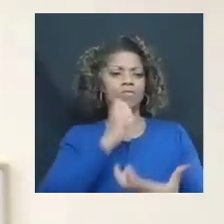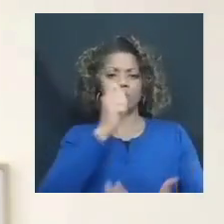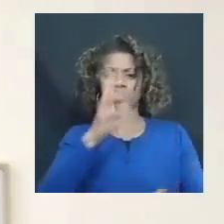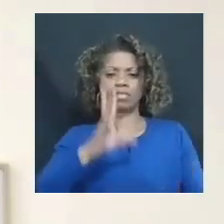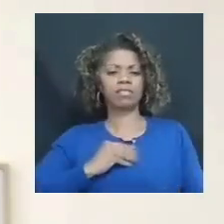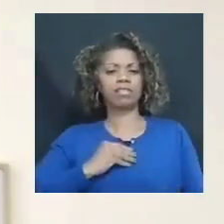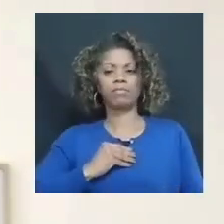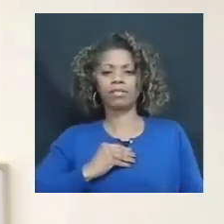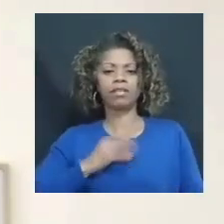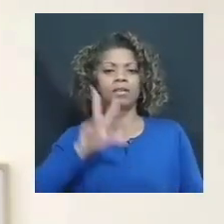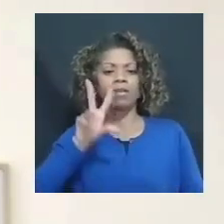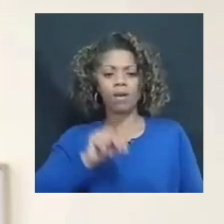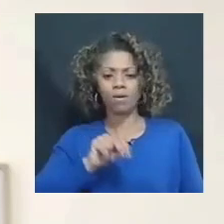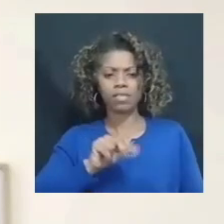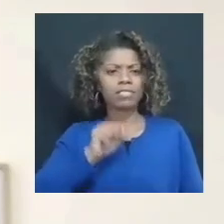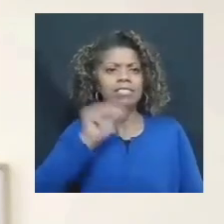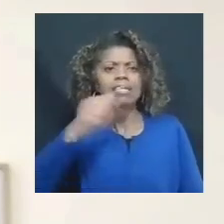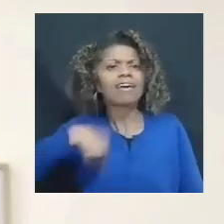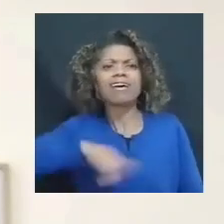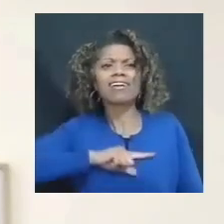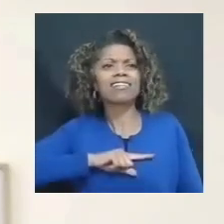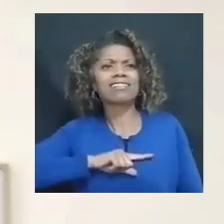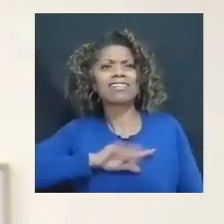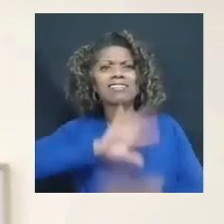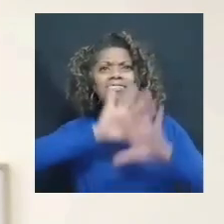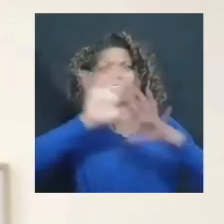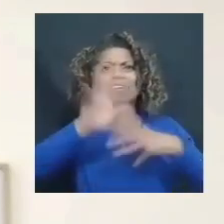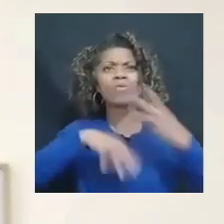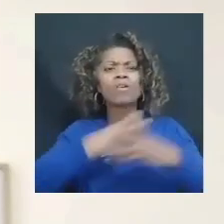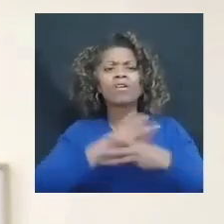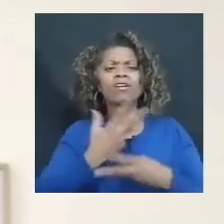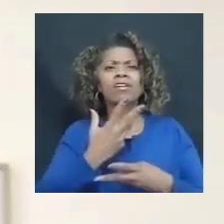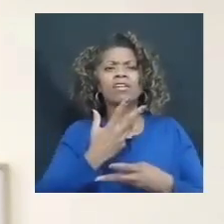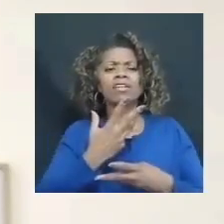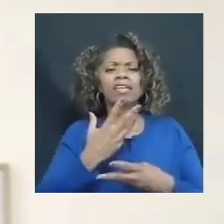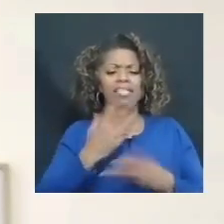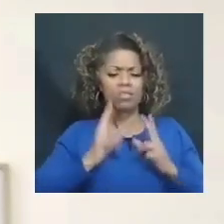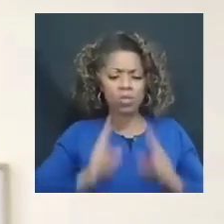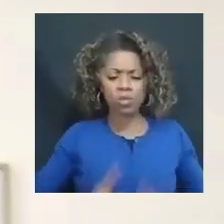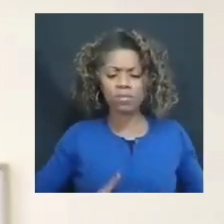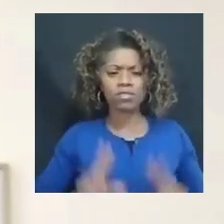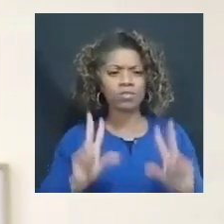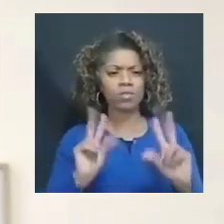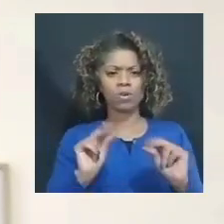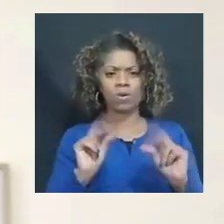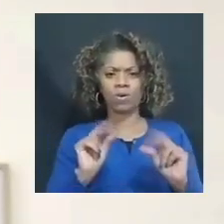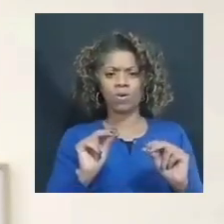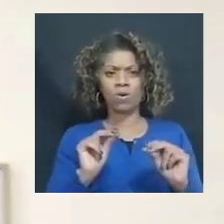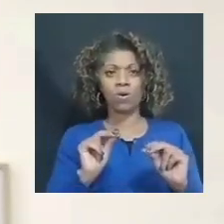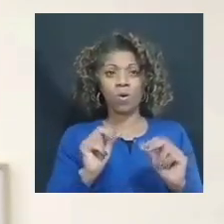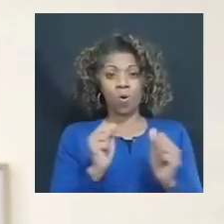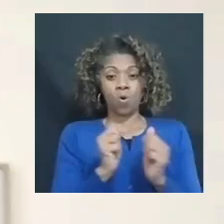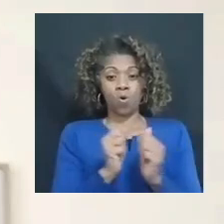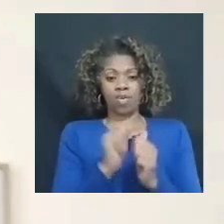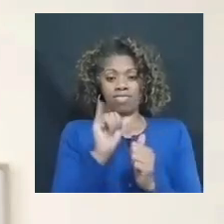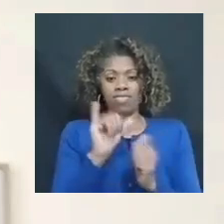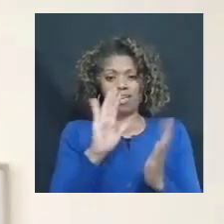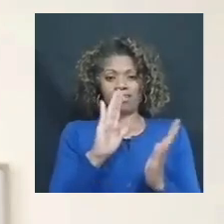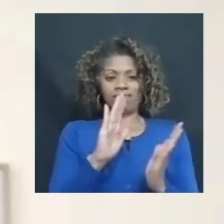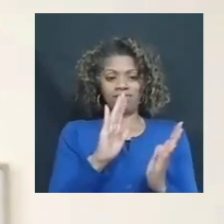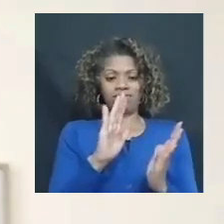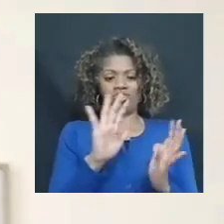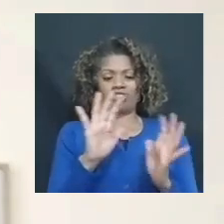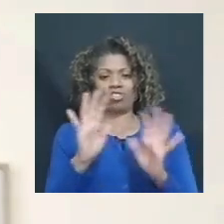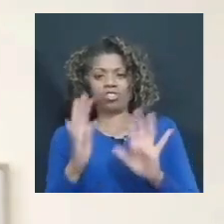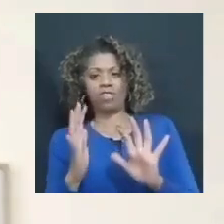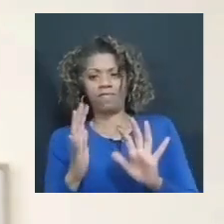are as a nation. This isn't who we are as humans." A tectonic shift in the world led by women and men, Black, white, and